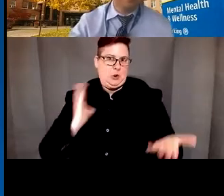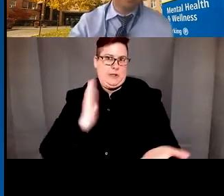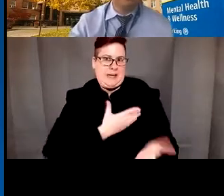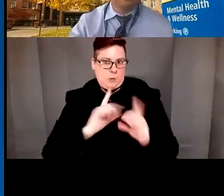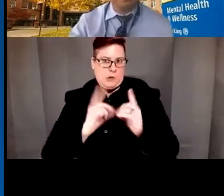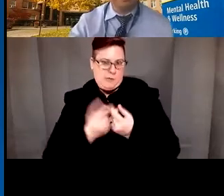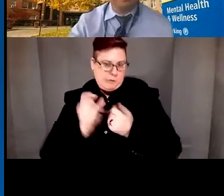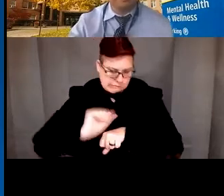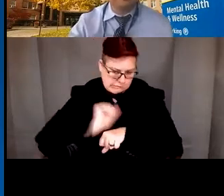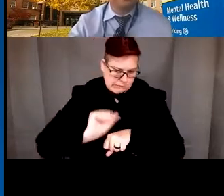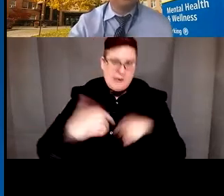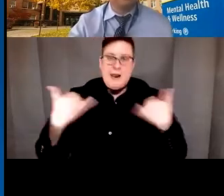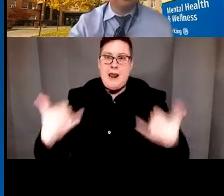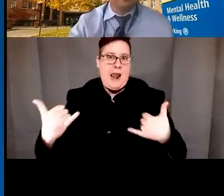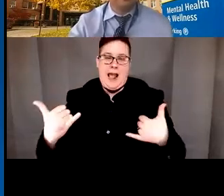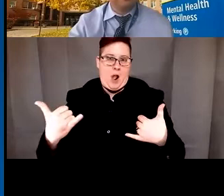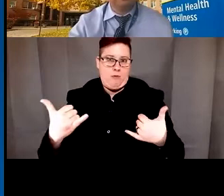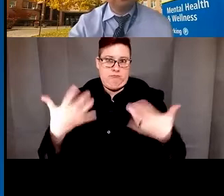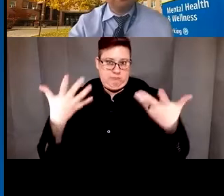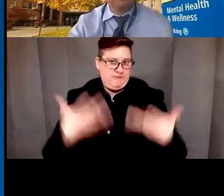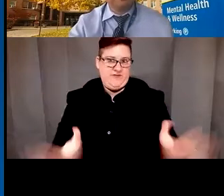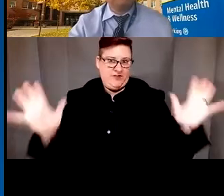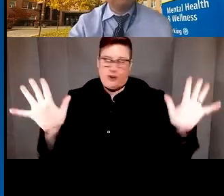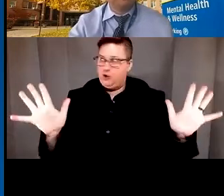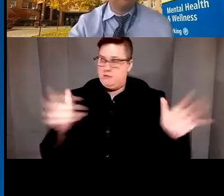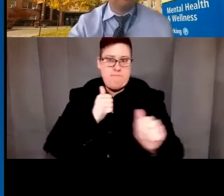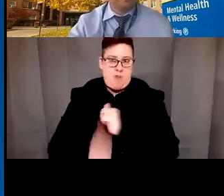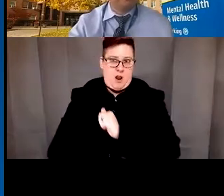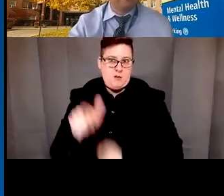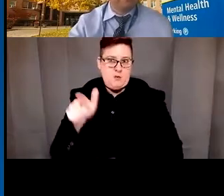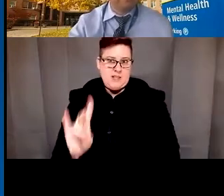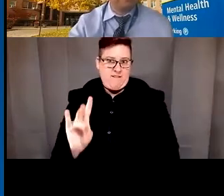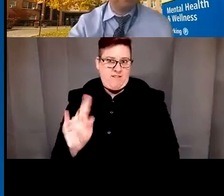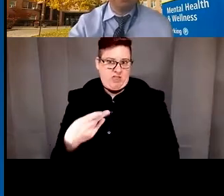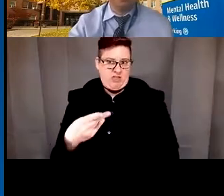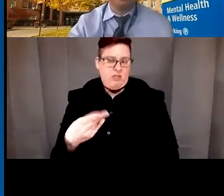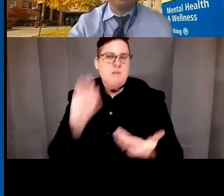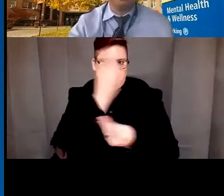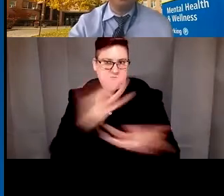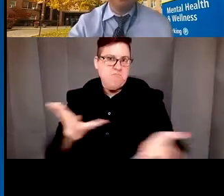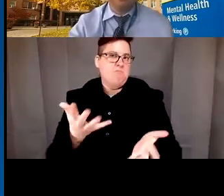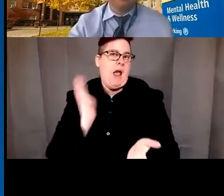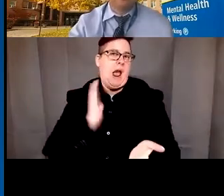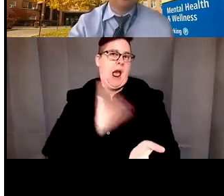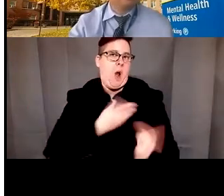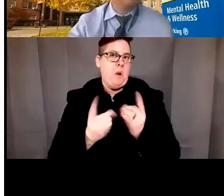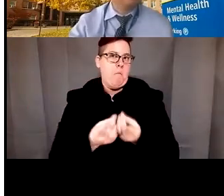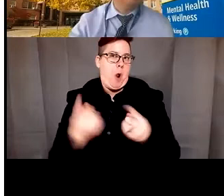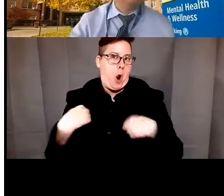And now that the deadline has passed, I wanted to update everyone as to how our department did.